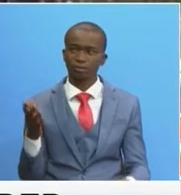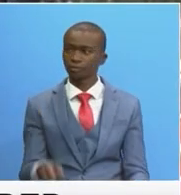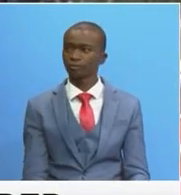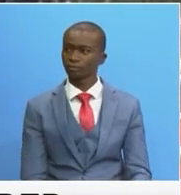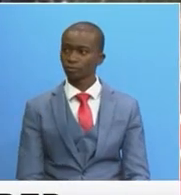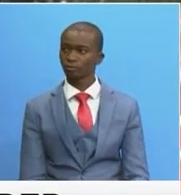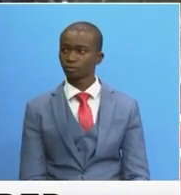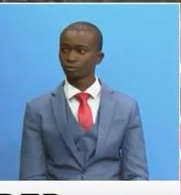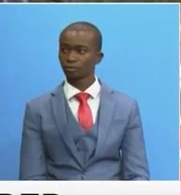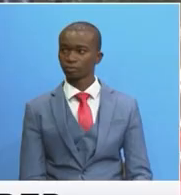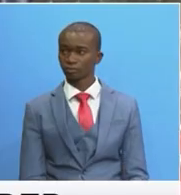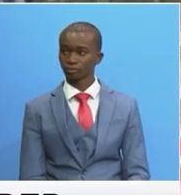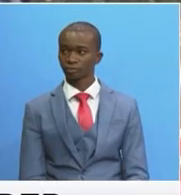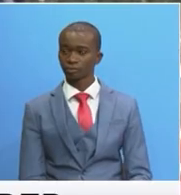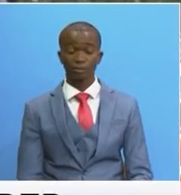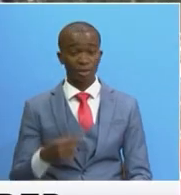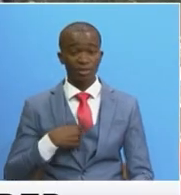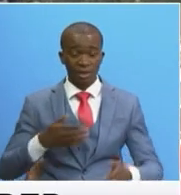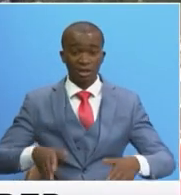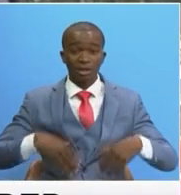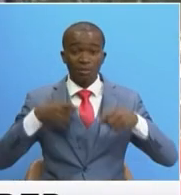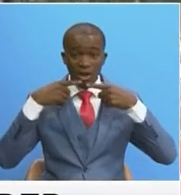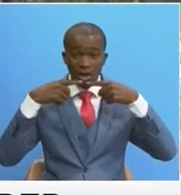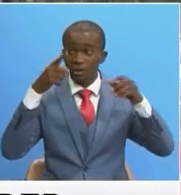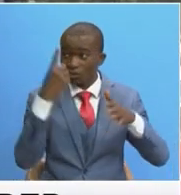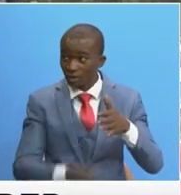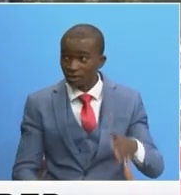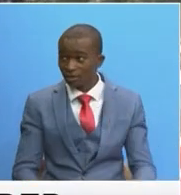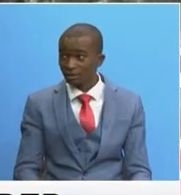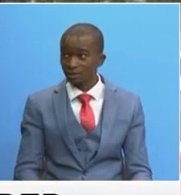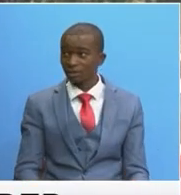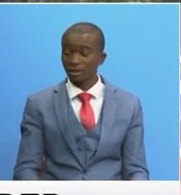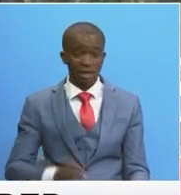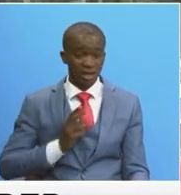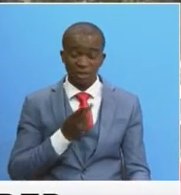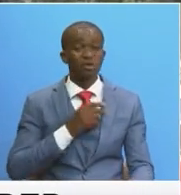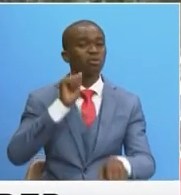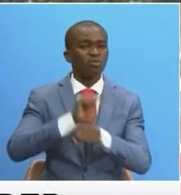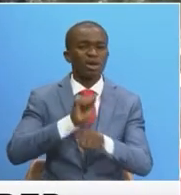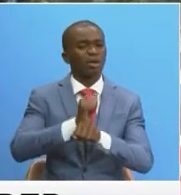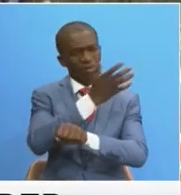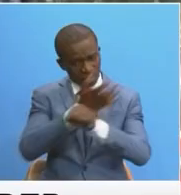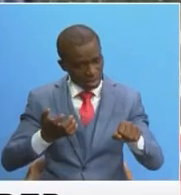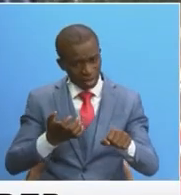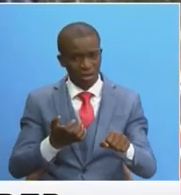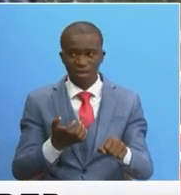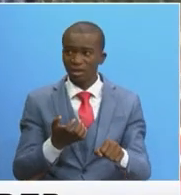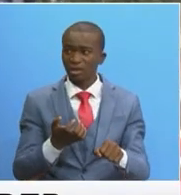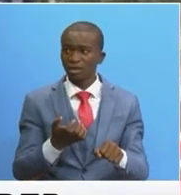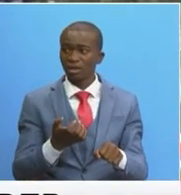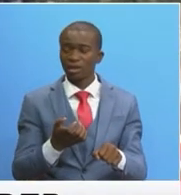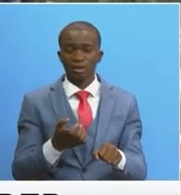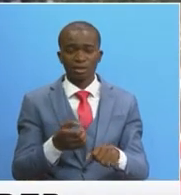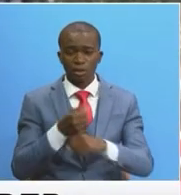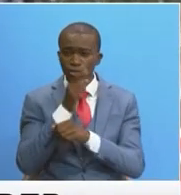of Honor, I'm proud to announce that we have really worked hard to ensure that the